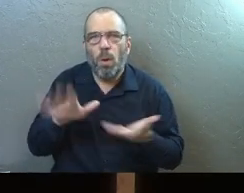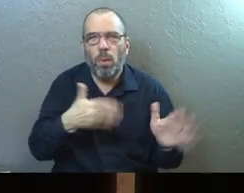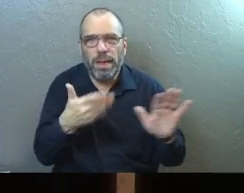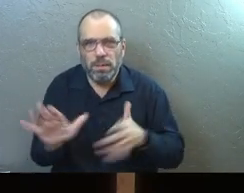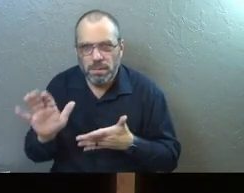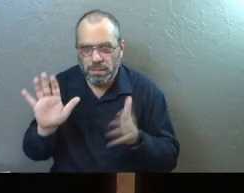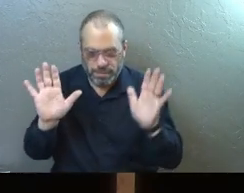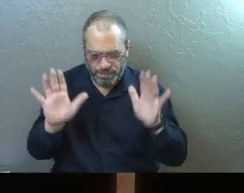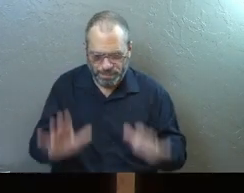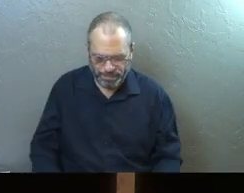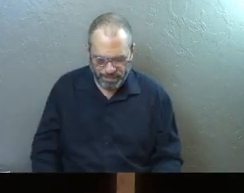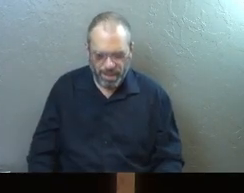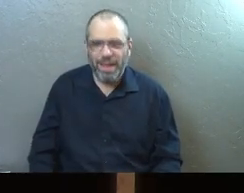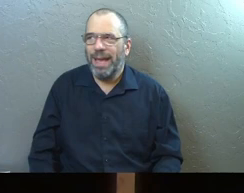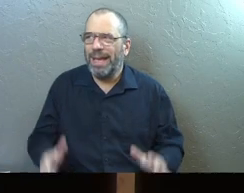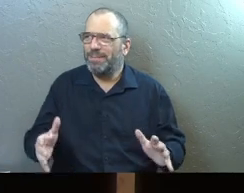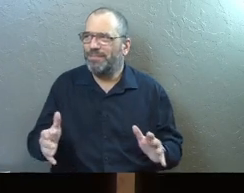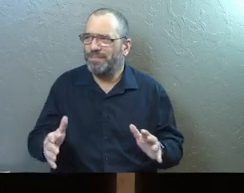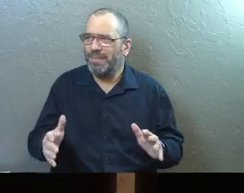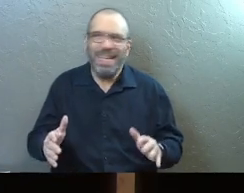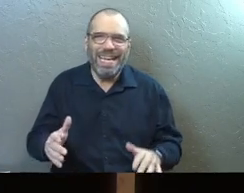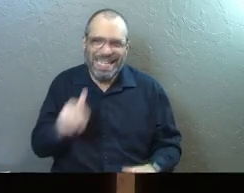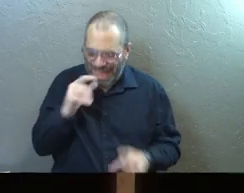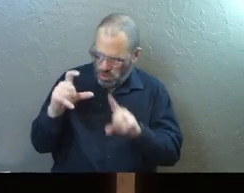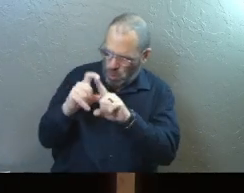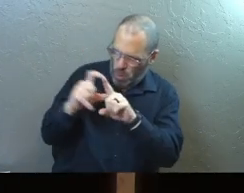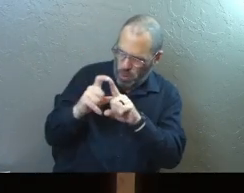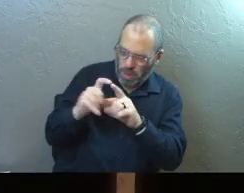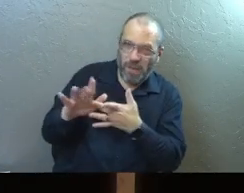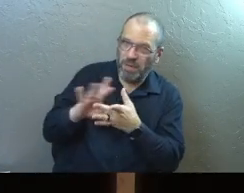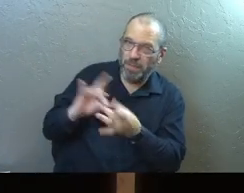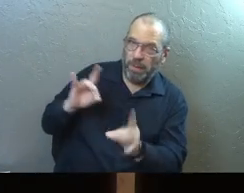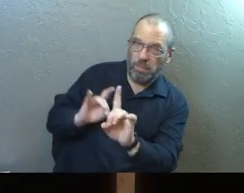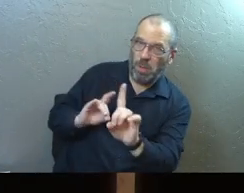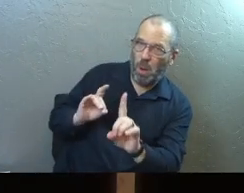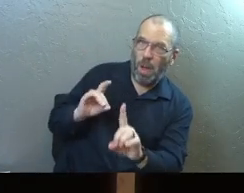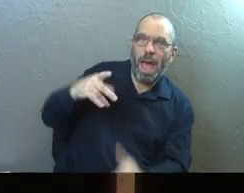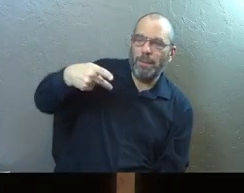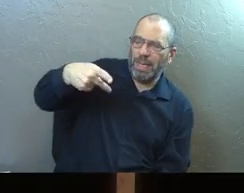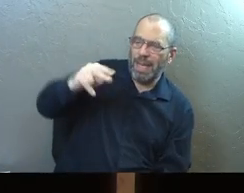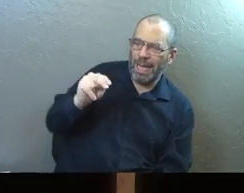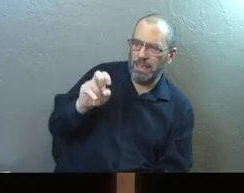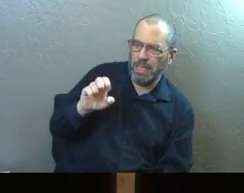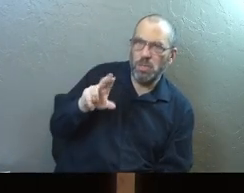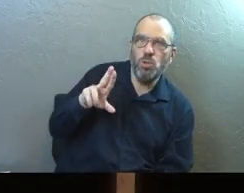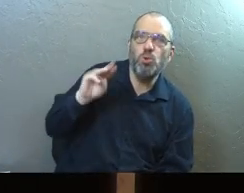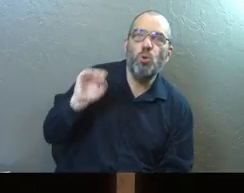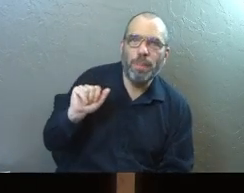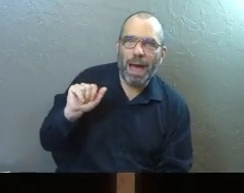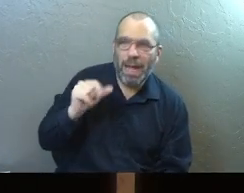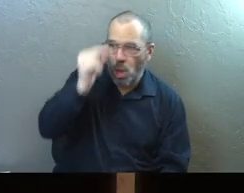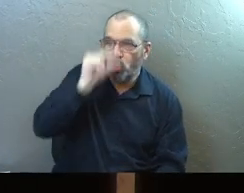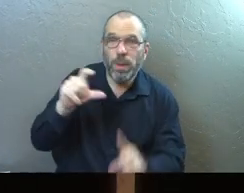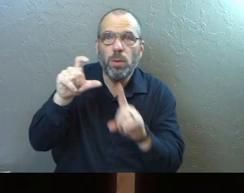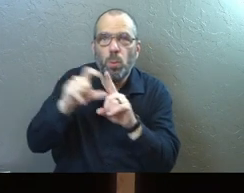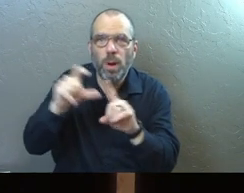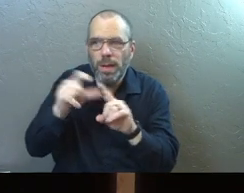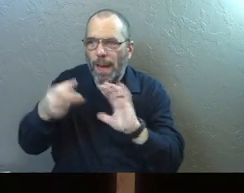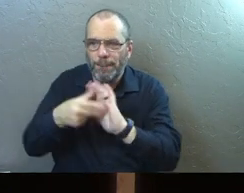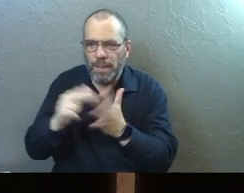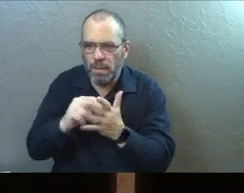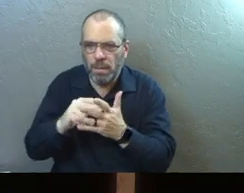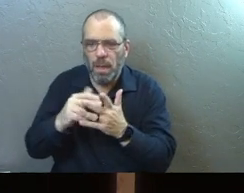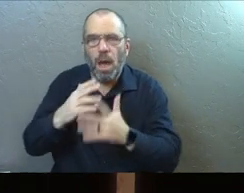wind. It's not actually the word for spirit, breath or wind. And it's certainly not the word for